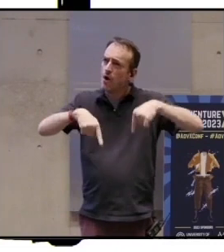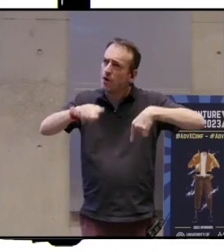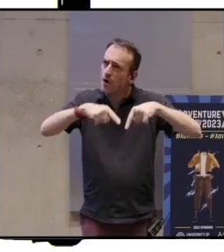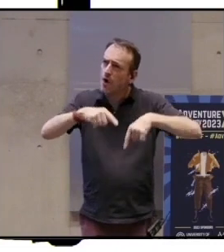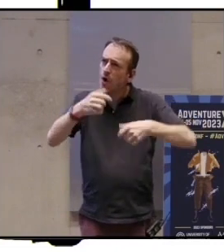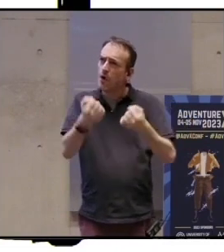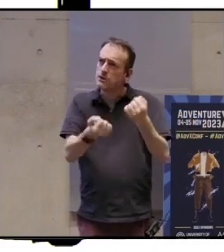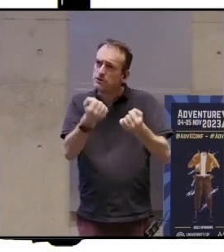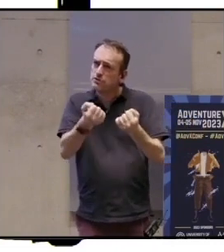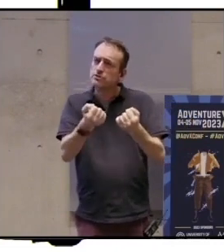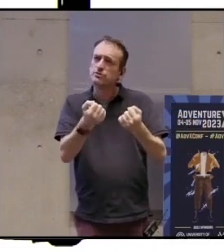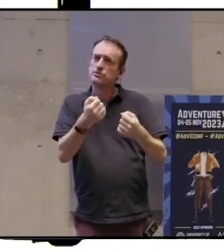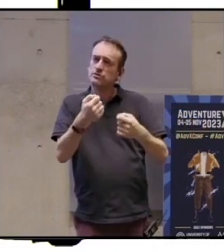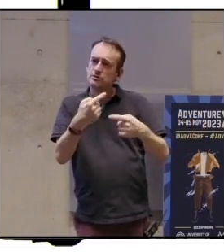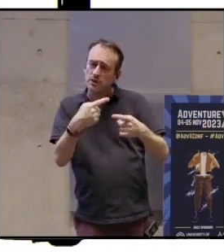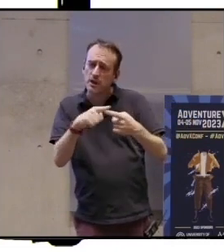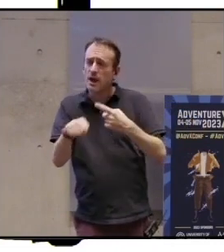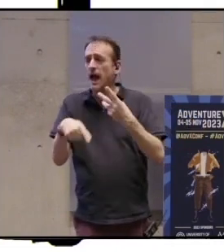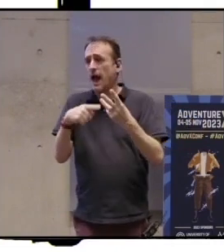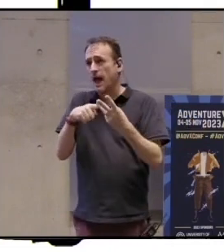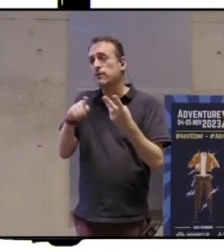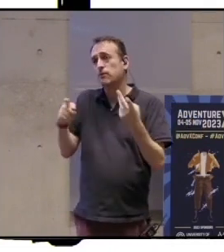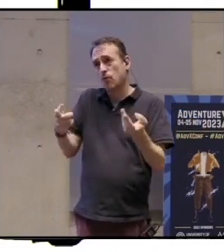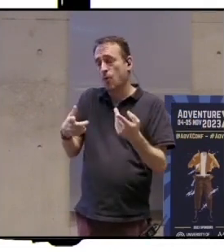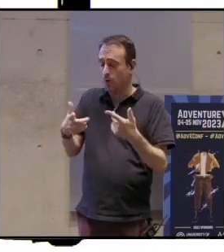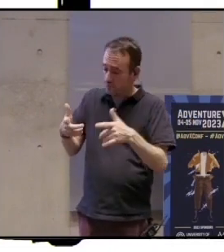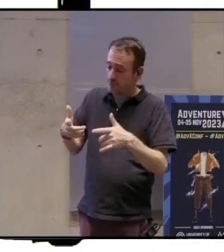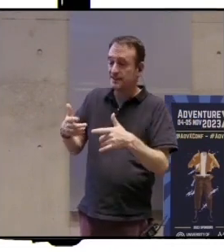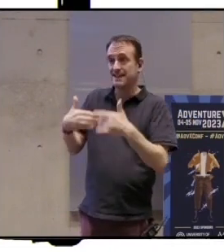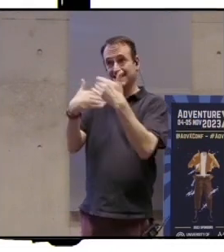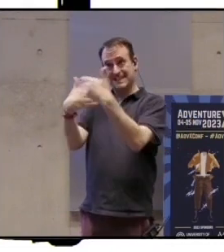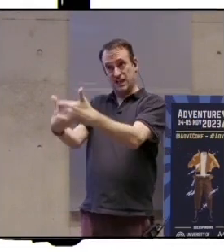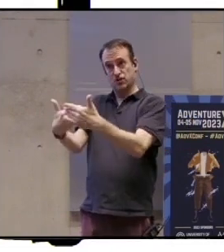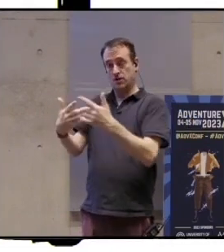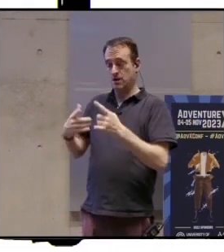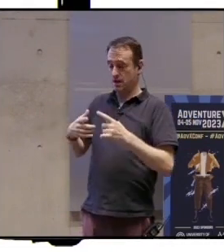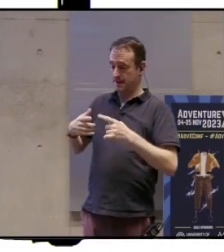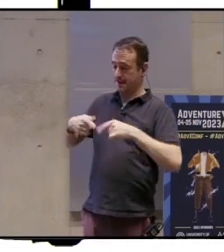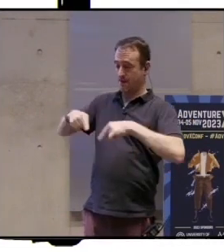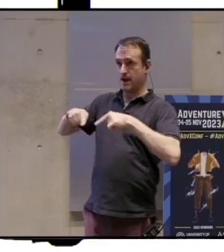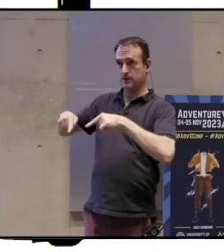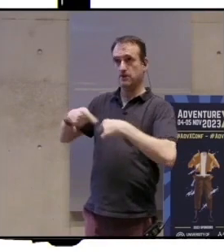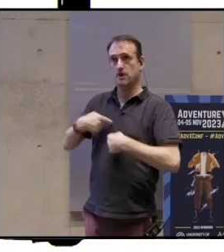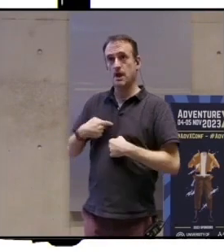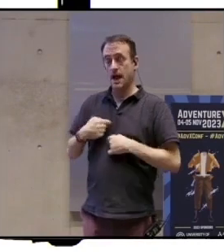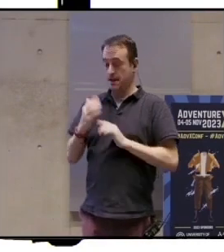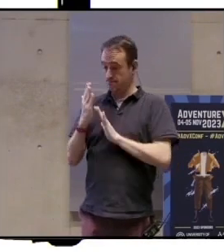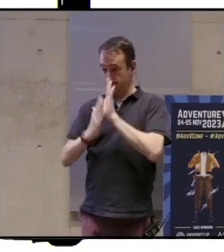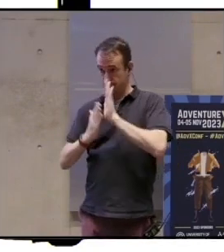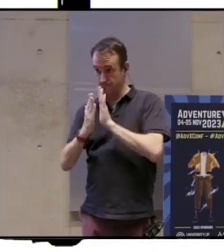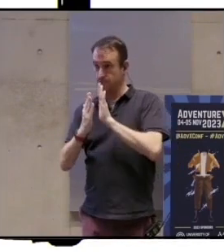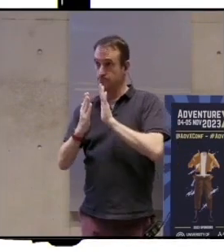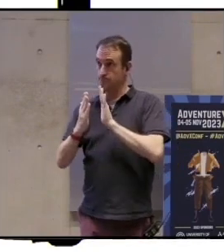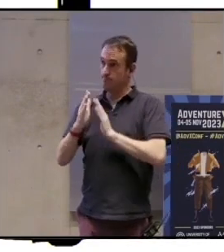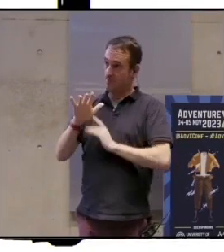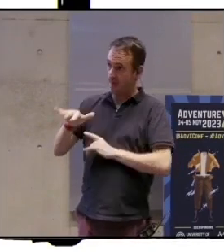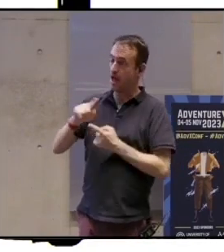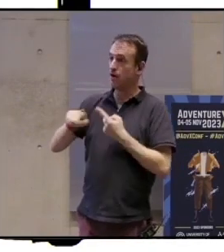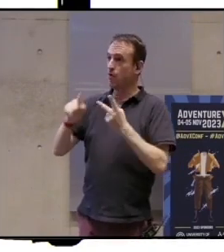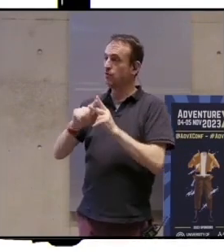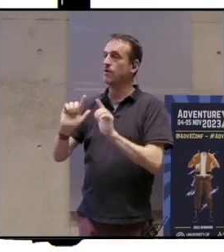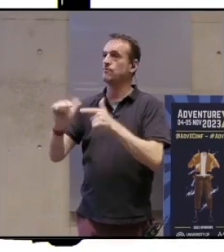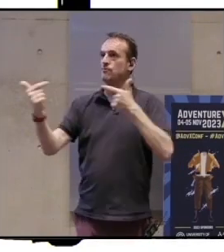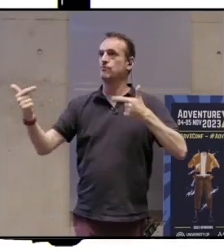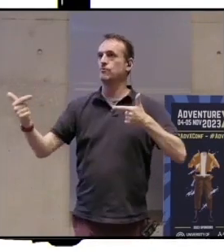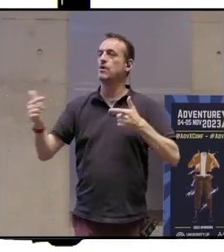and, of course, directing voiceover recording sessions, both in person and since COVID remotely. I've worked with amateurs